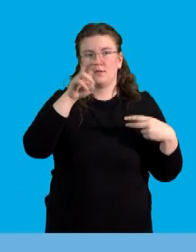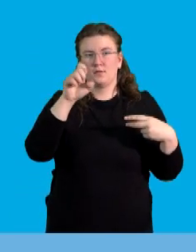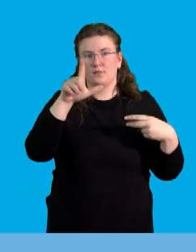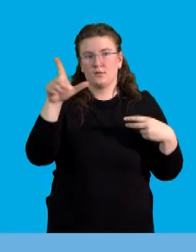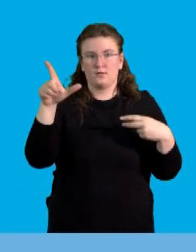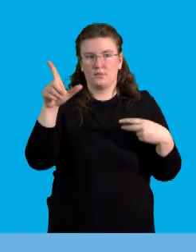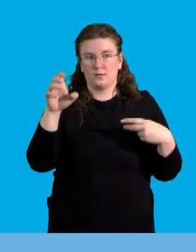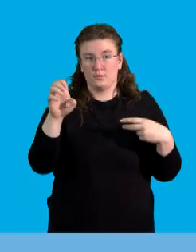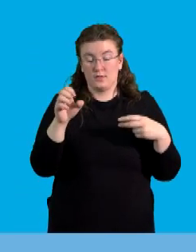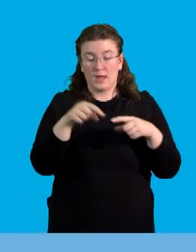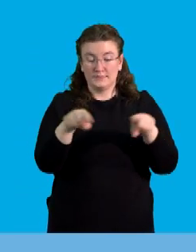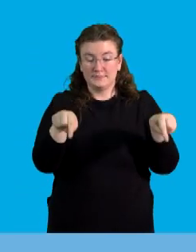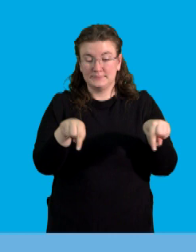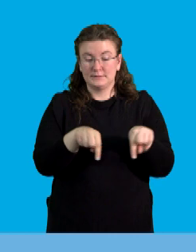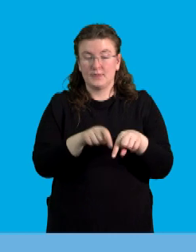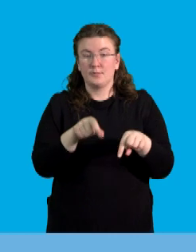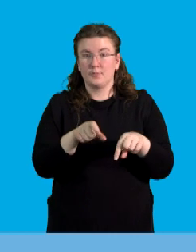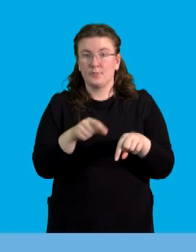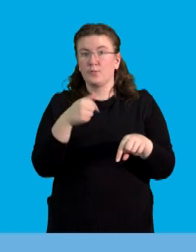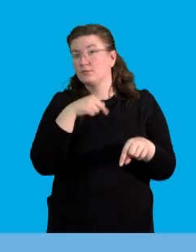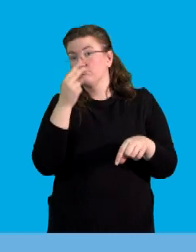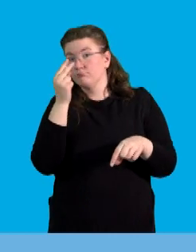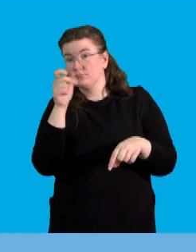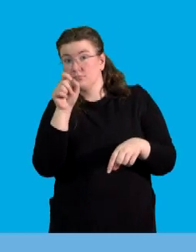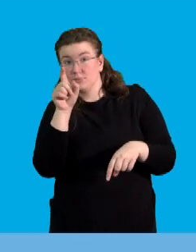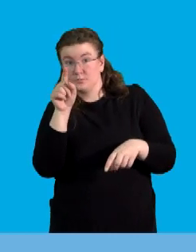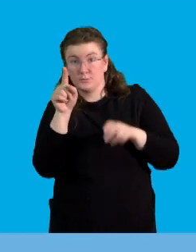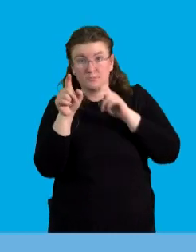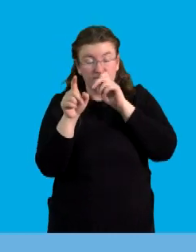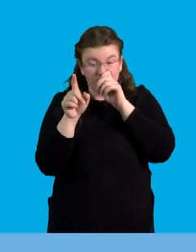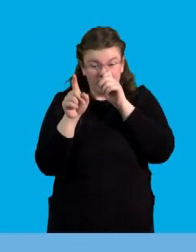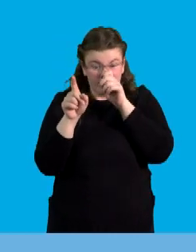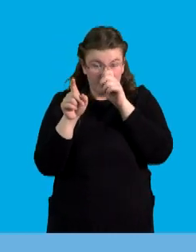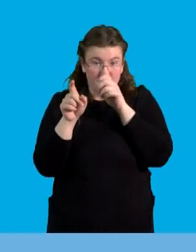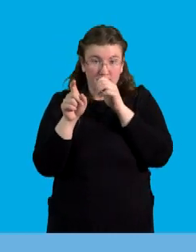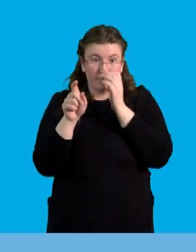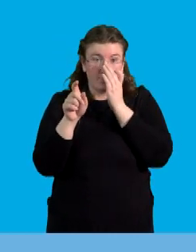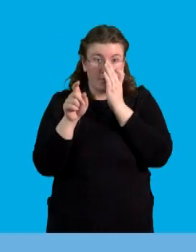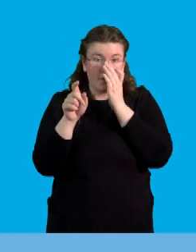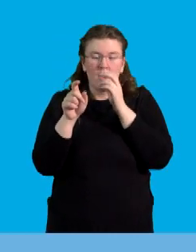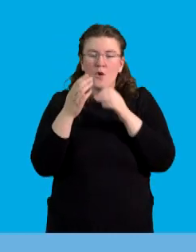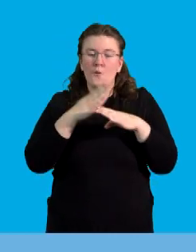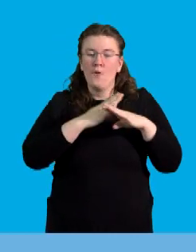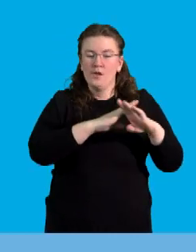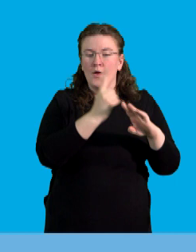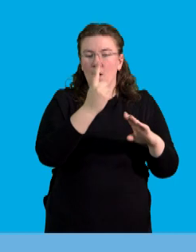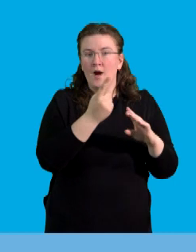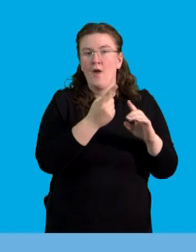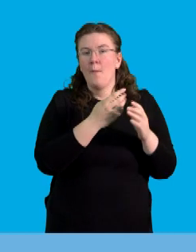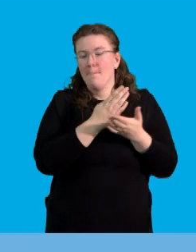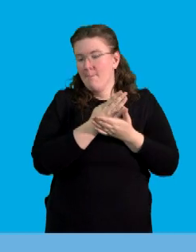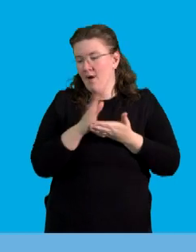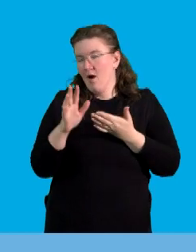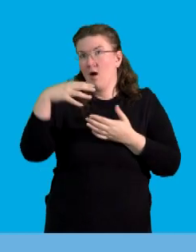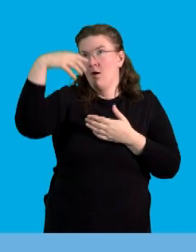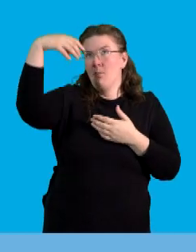circuit? So in a parallel circuit, as we can see on this one here, what is then going to happen if this resistor is removed, or